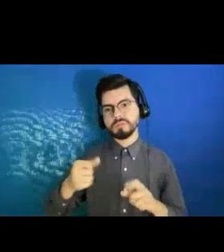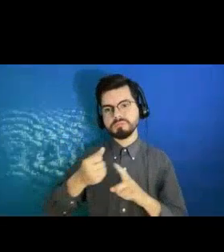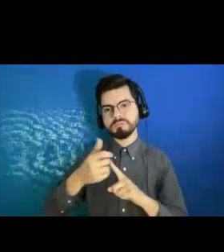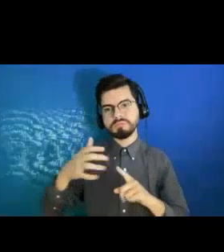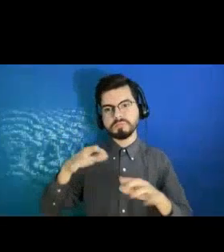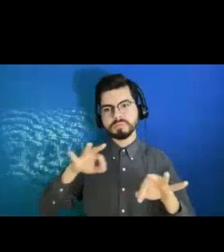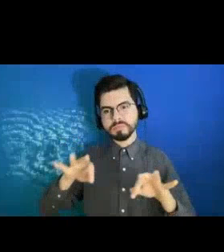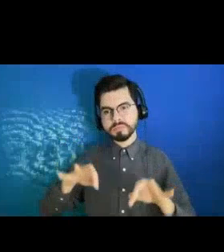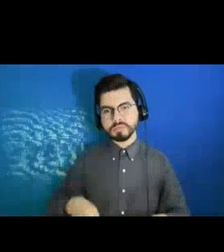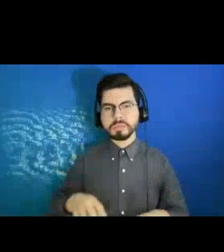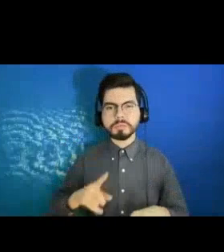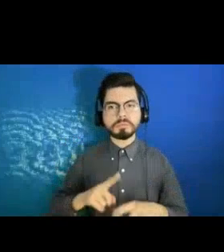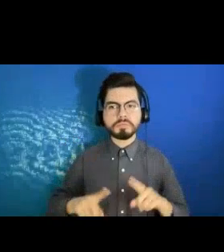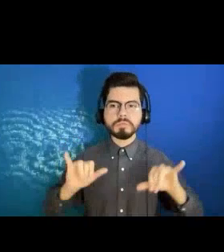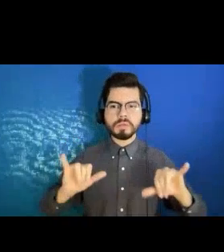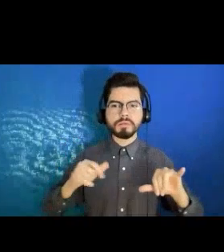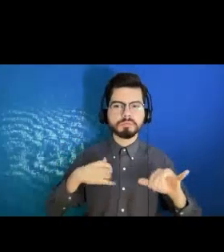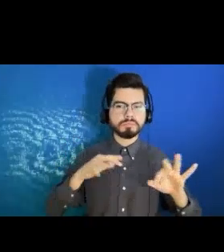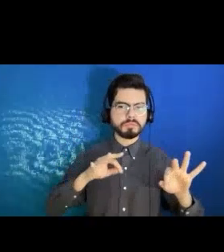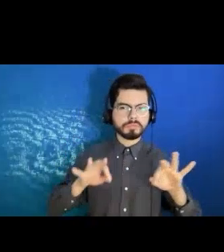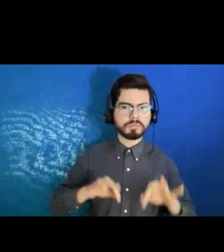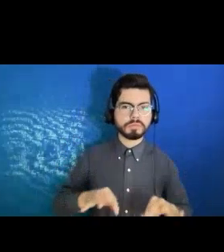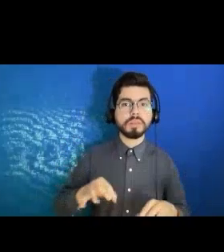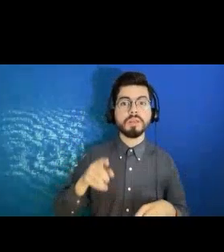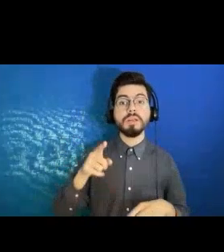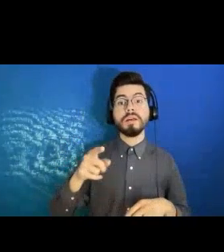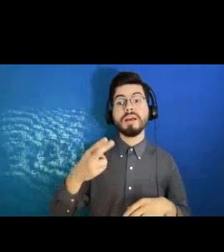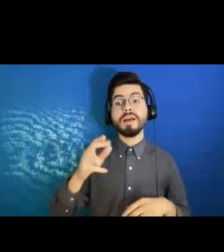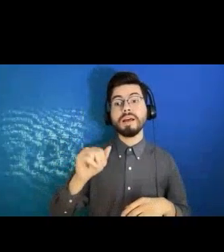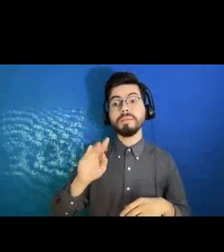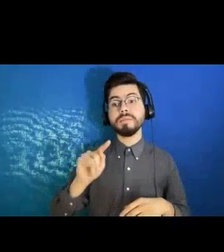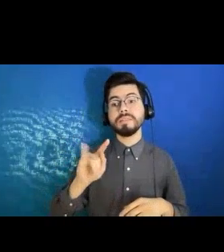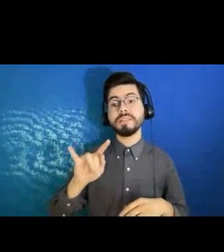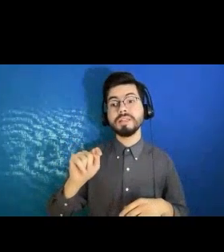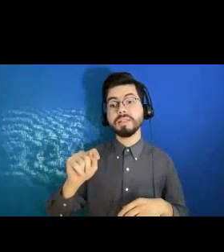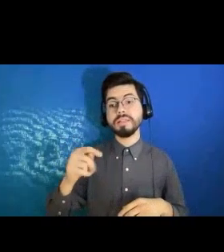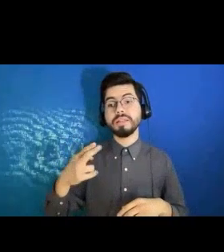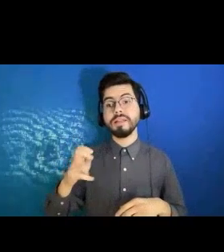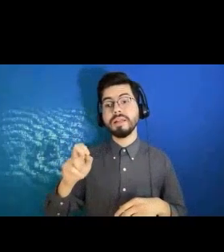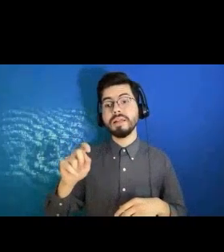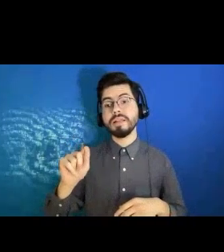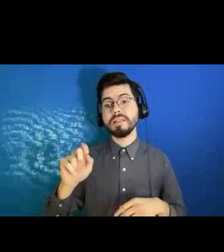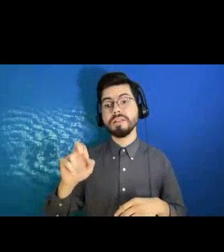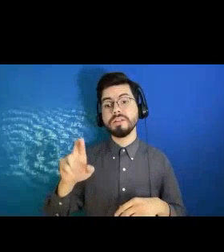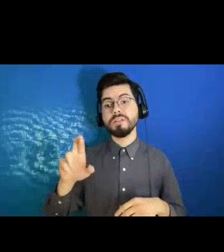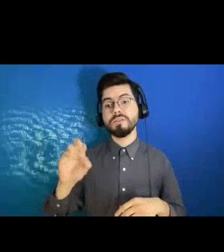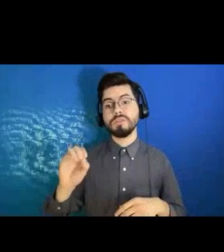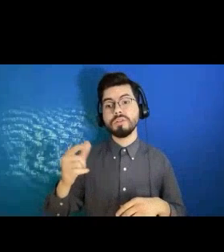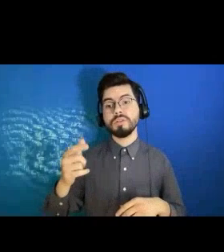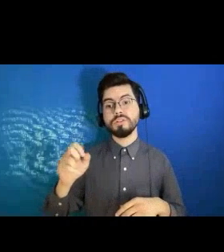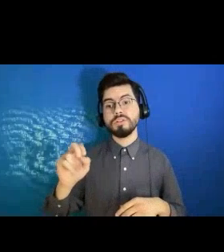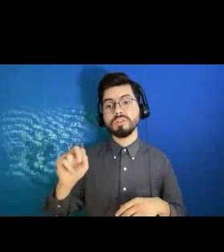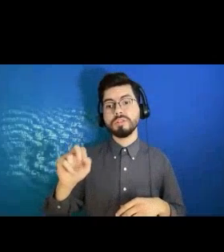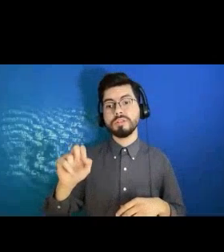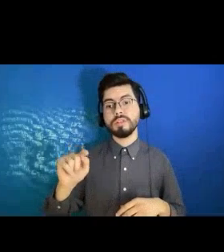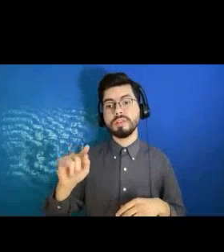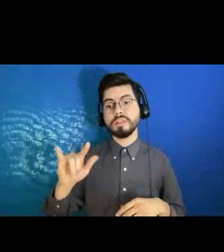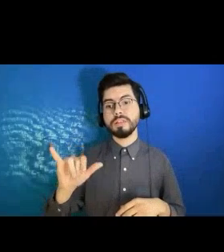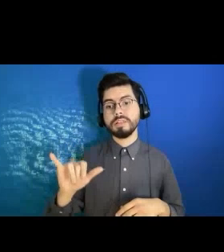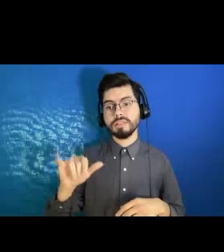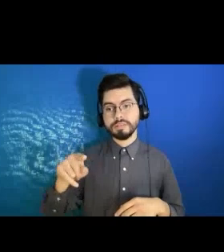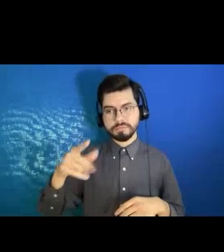what, habitat heterogeneity looks like. It looks like a mosaic, right? Young forest, old forest,